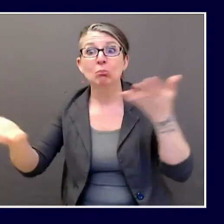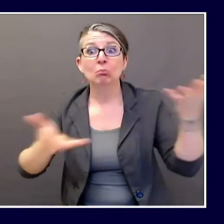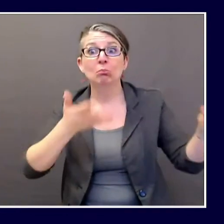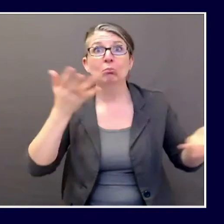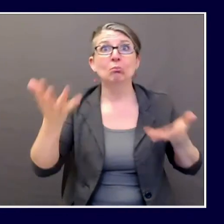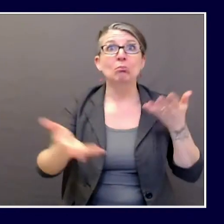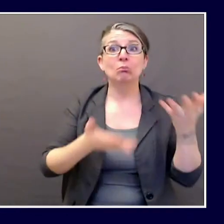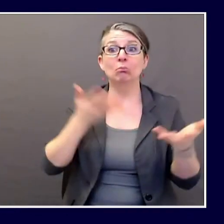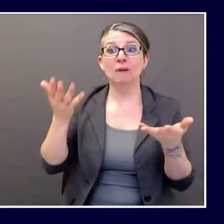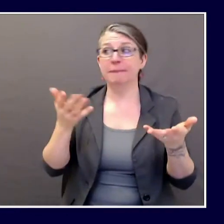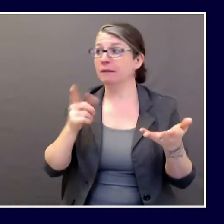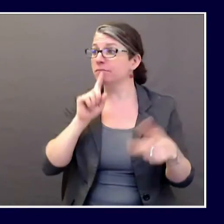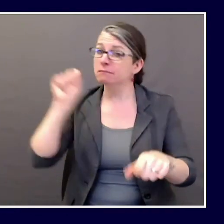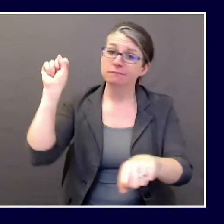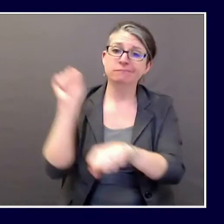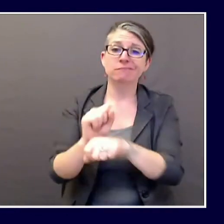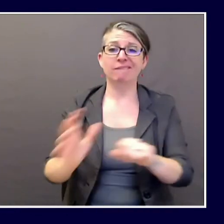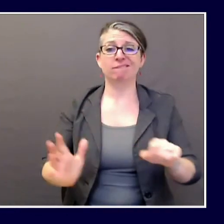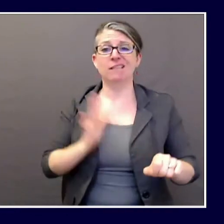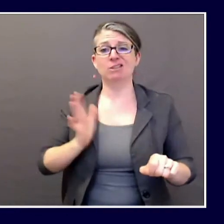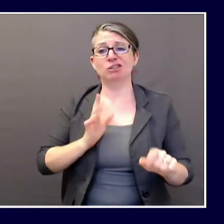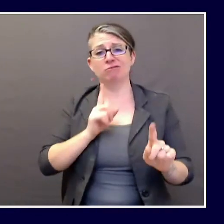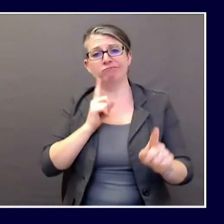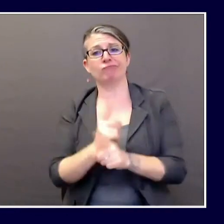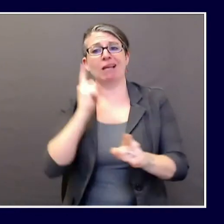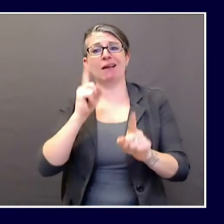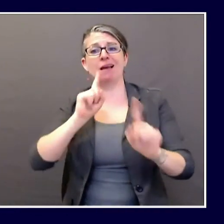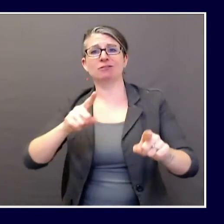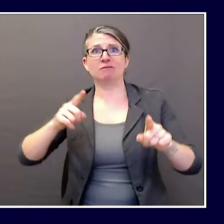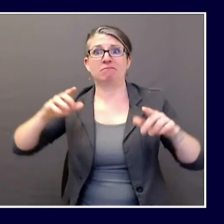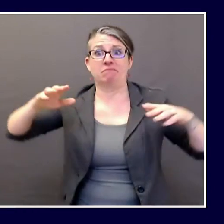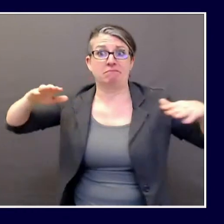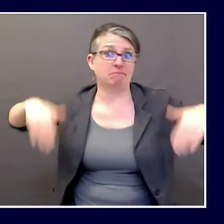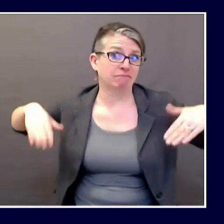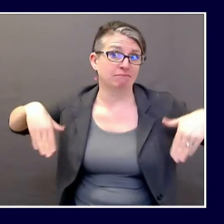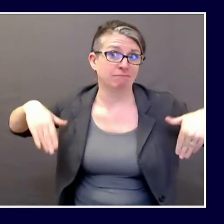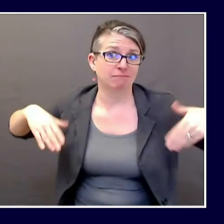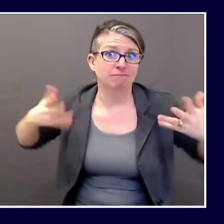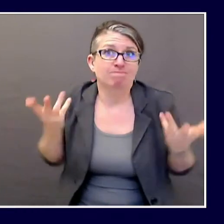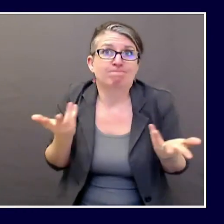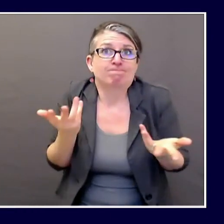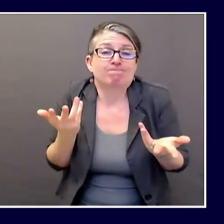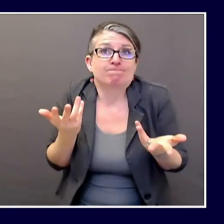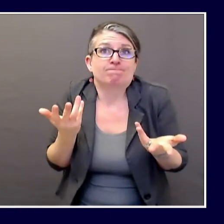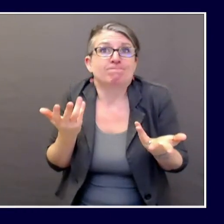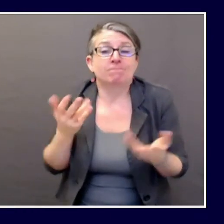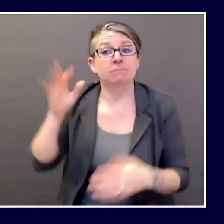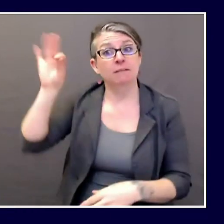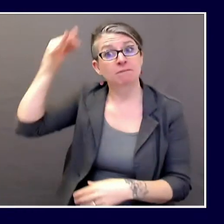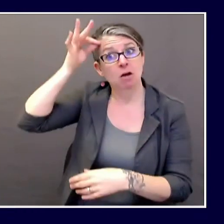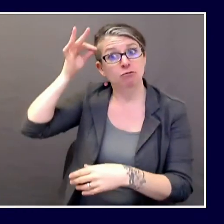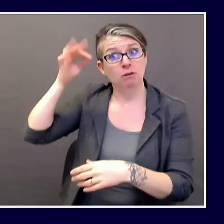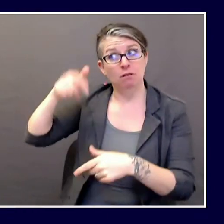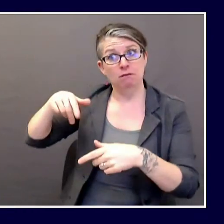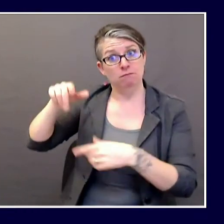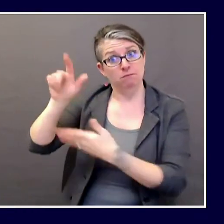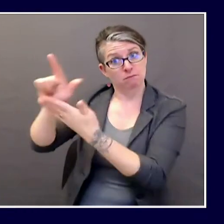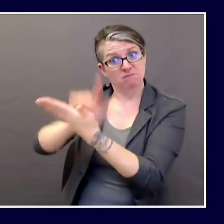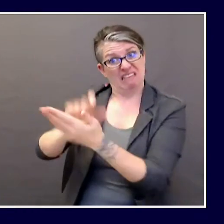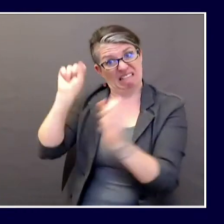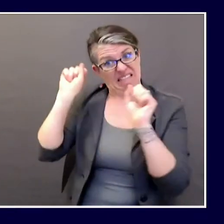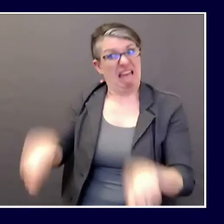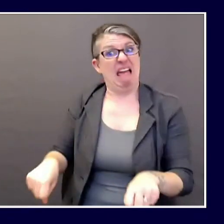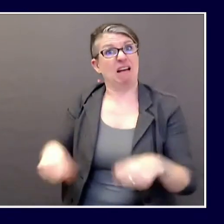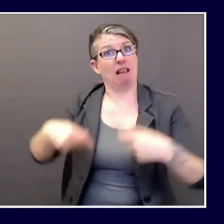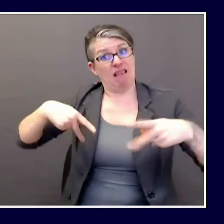that, whether it's about Maine law or federal law. I've seen some commentators suggest that it's feasible and